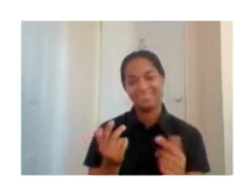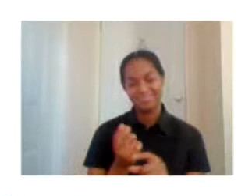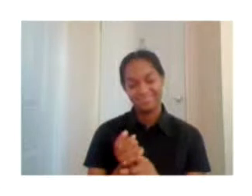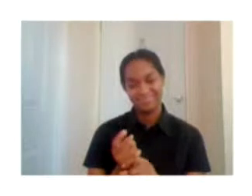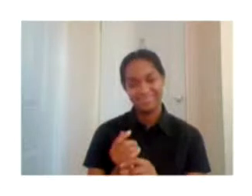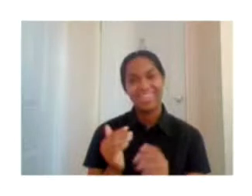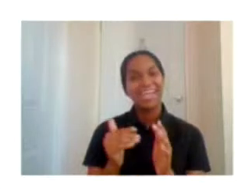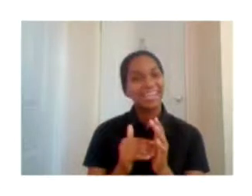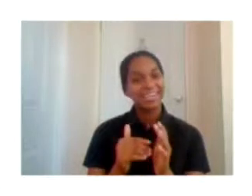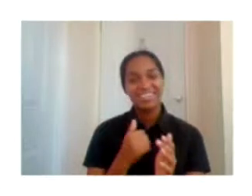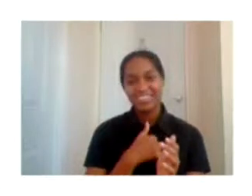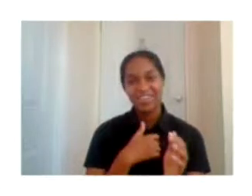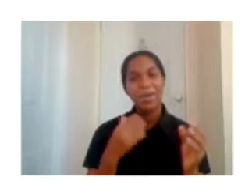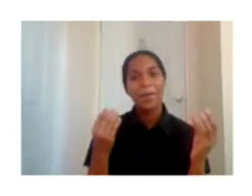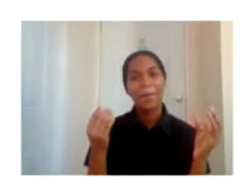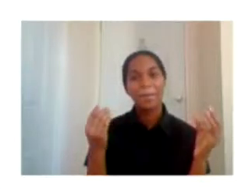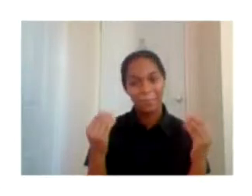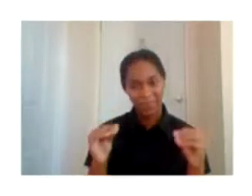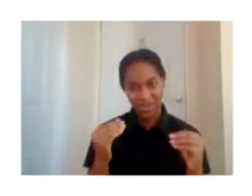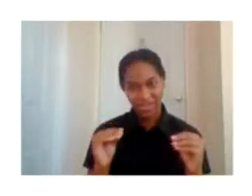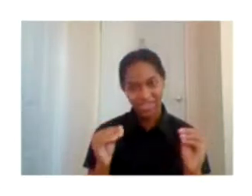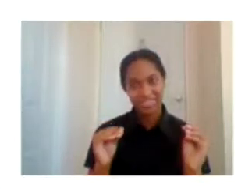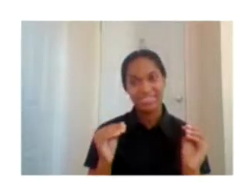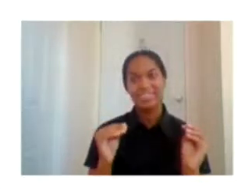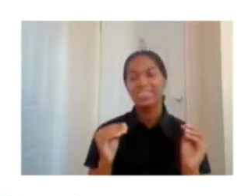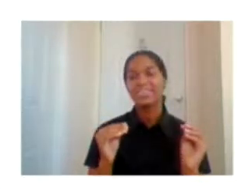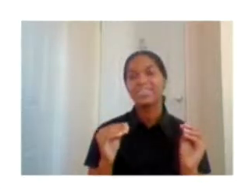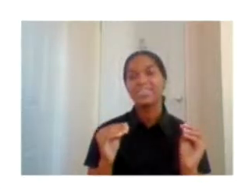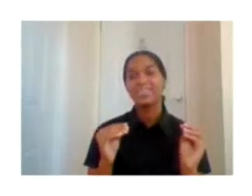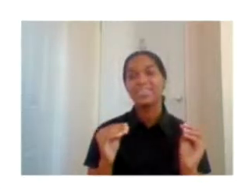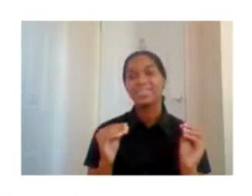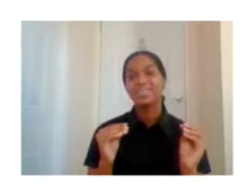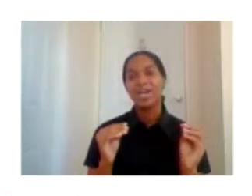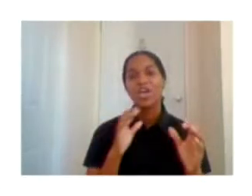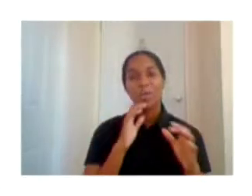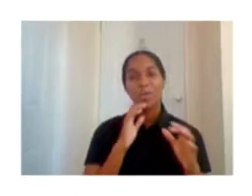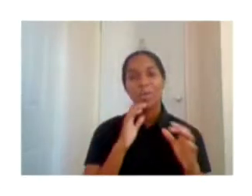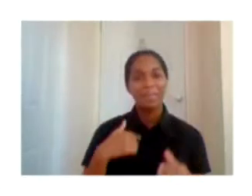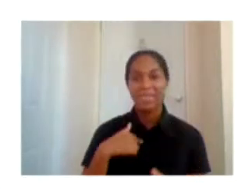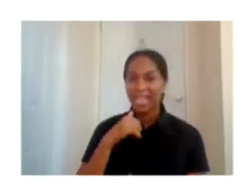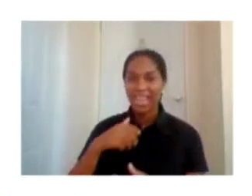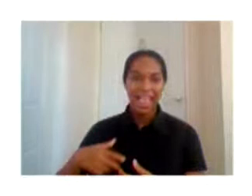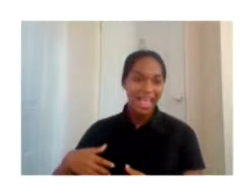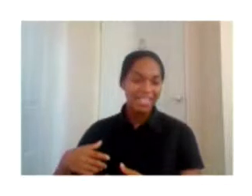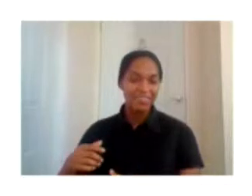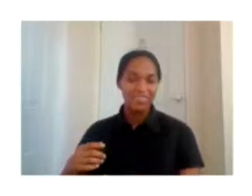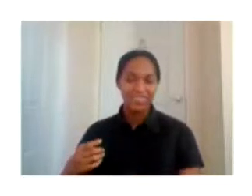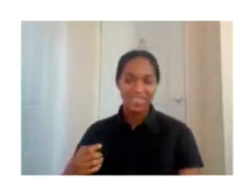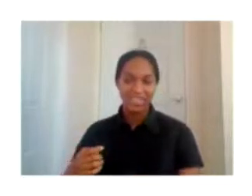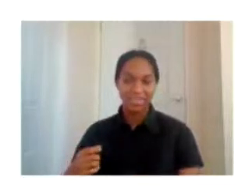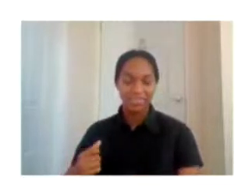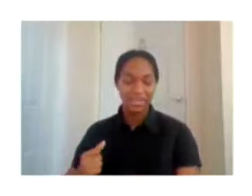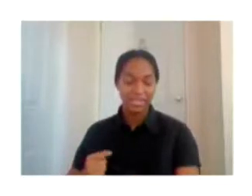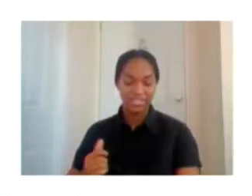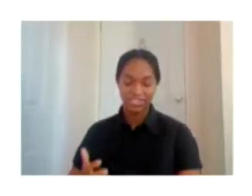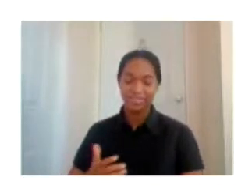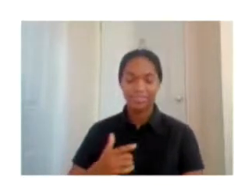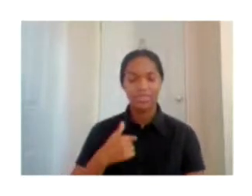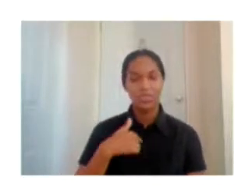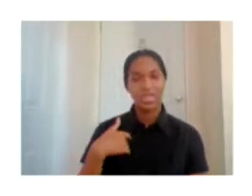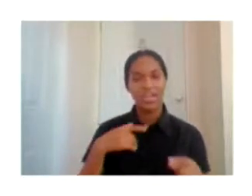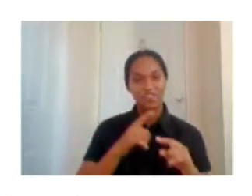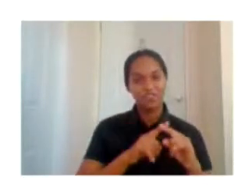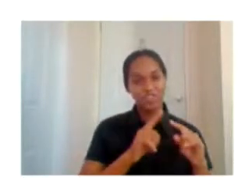Again, marketing and communications, not an engineer. So my point being is we have several subsets